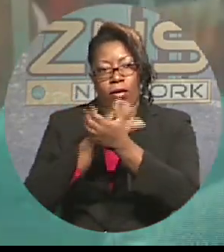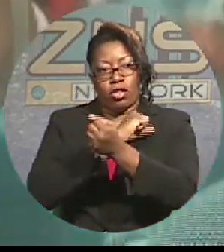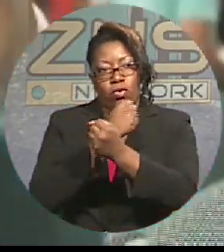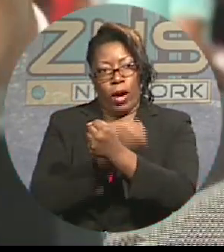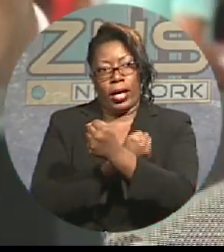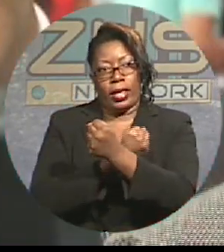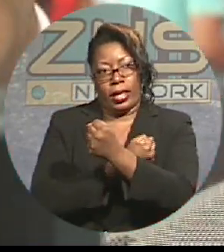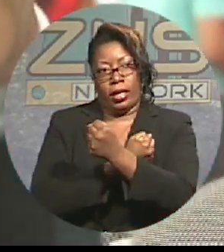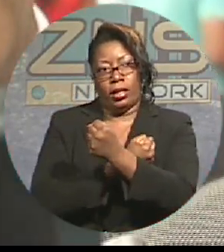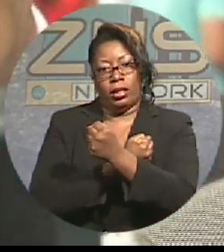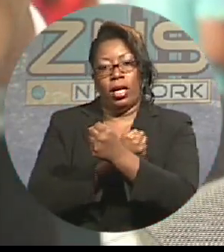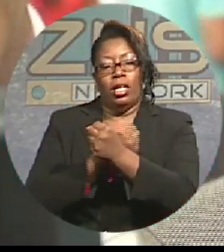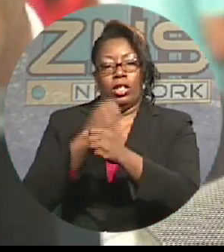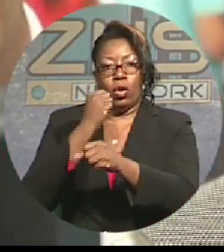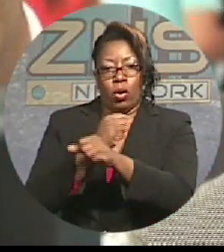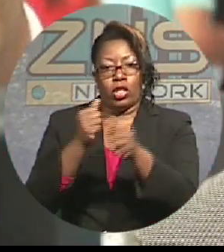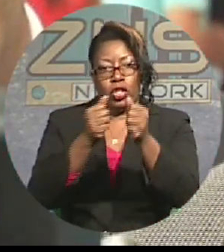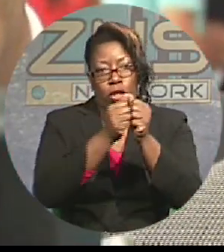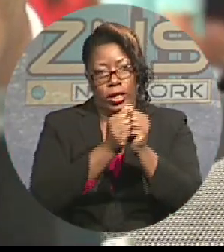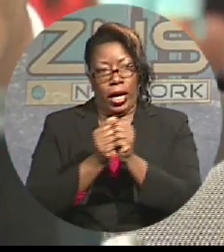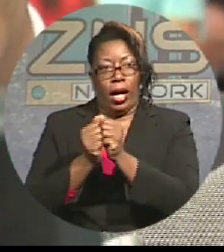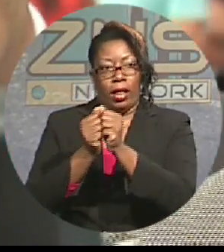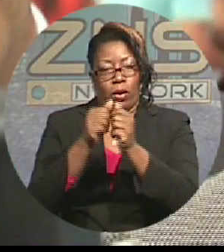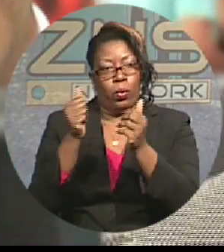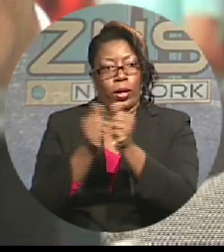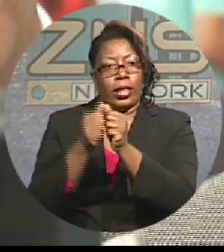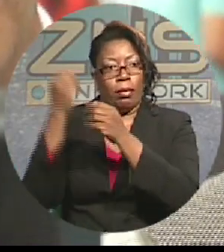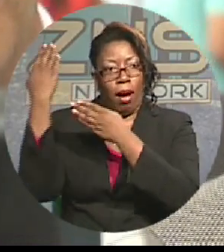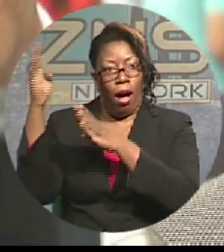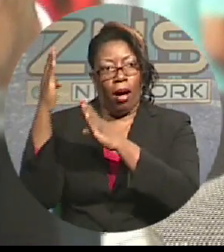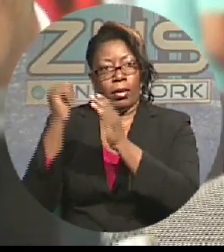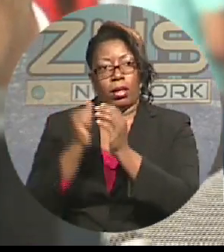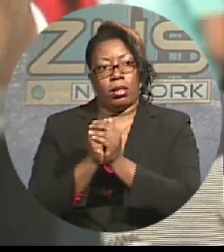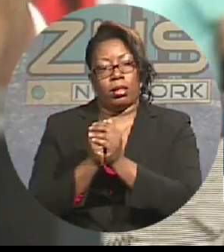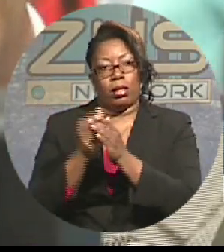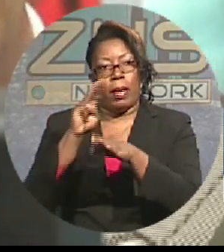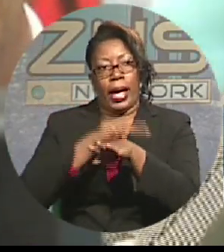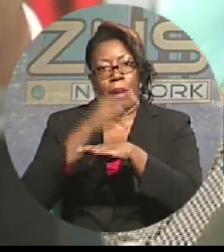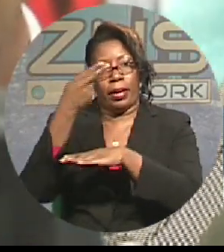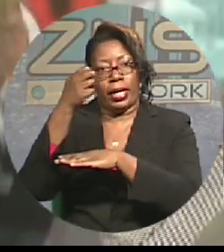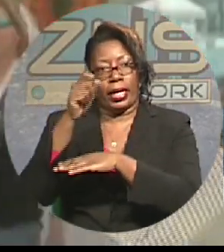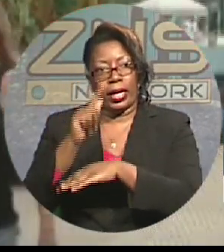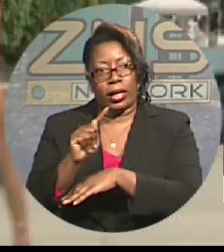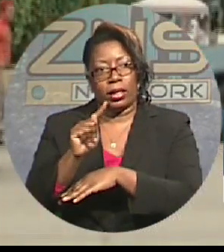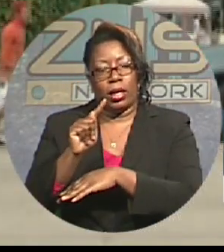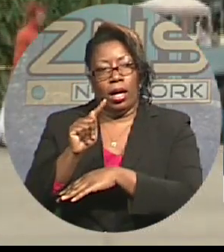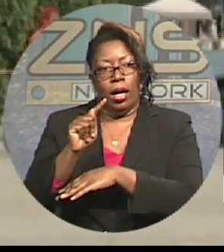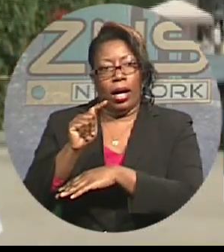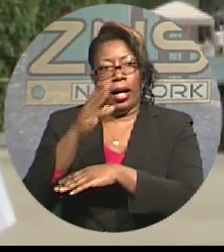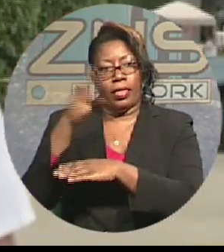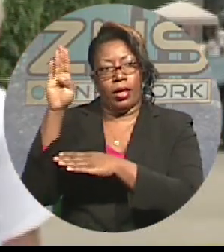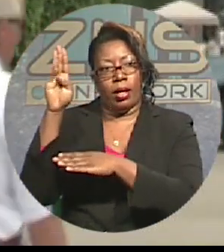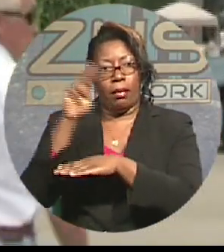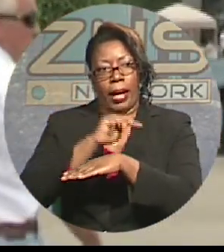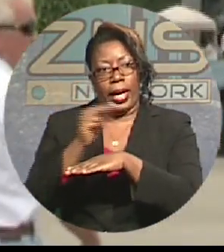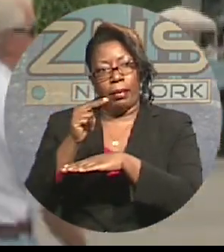South Florida. The connection with these sporting bodies like the Miami Heat and the Miami Dolphins, there's a captive audience here today,